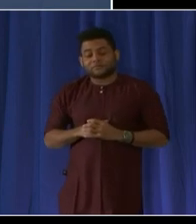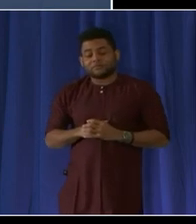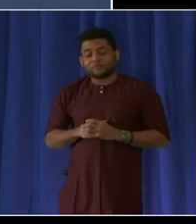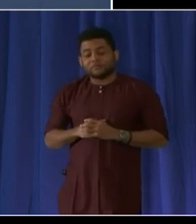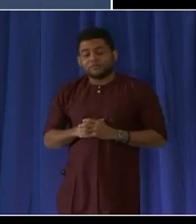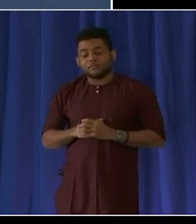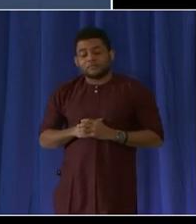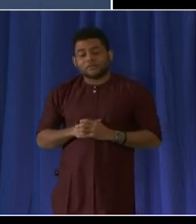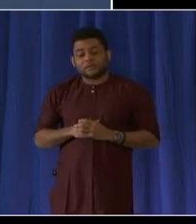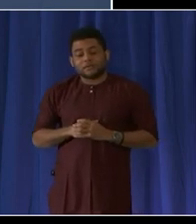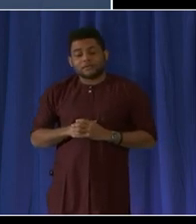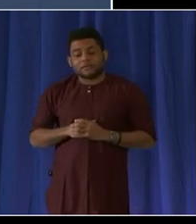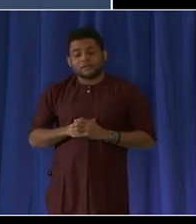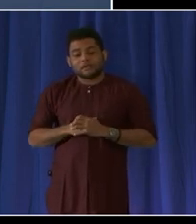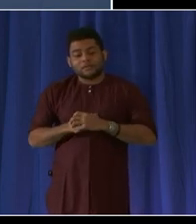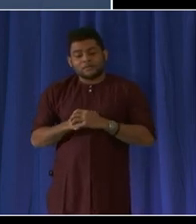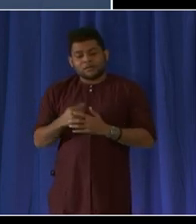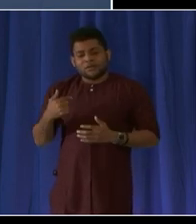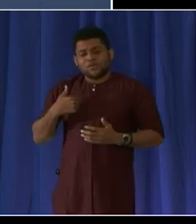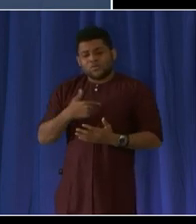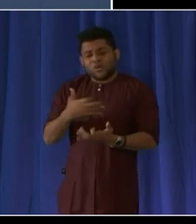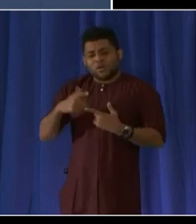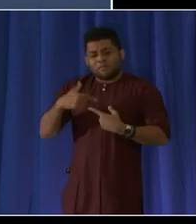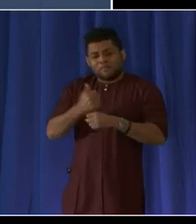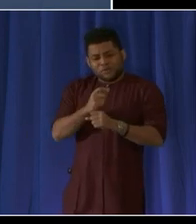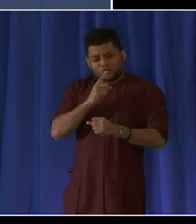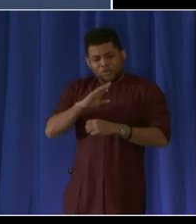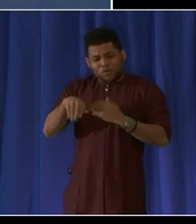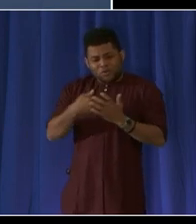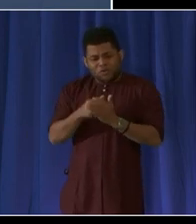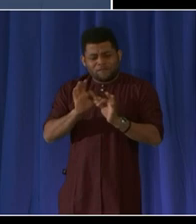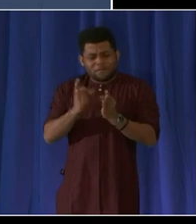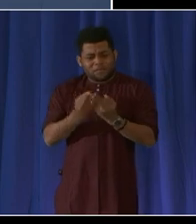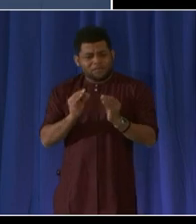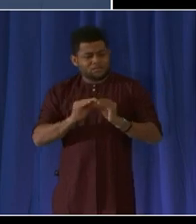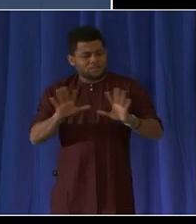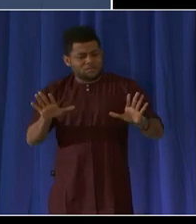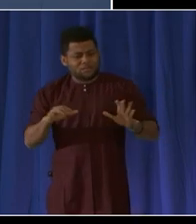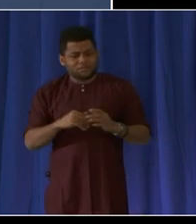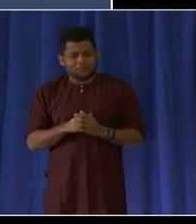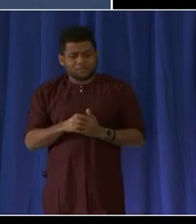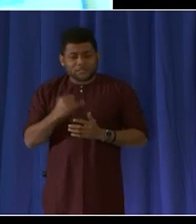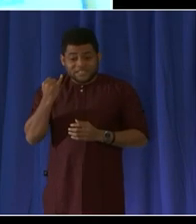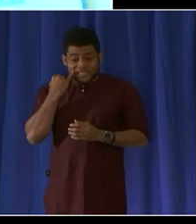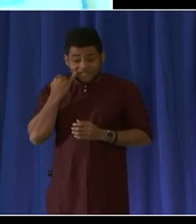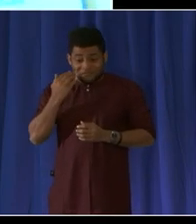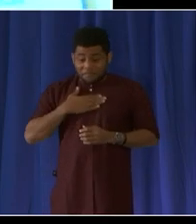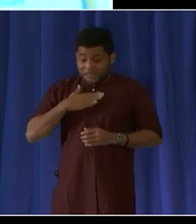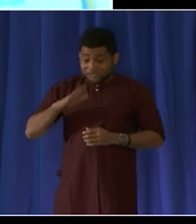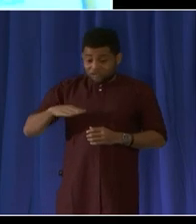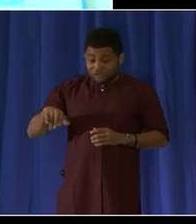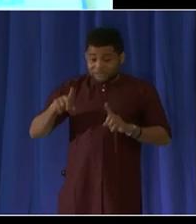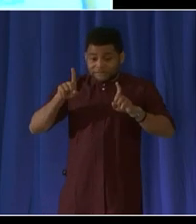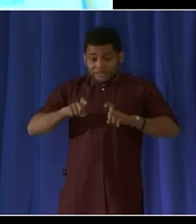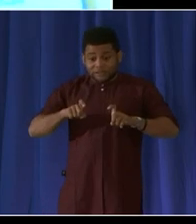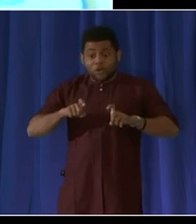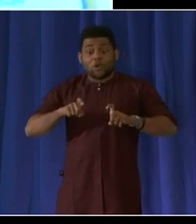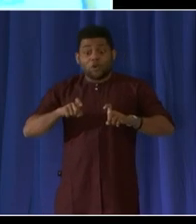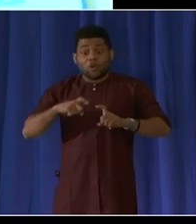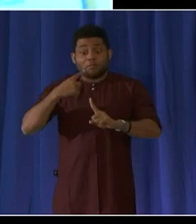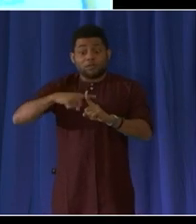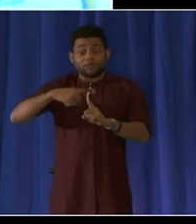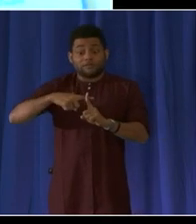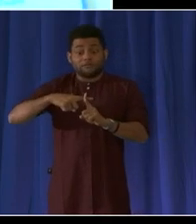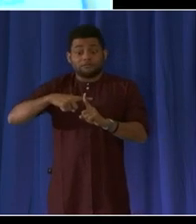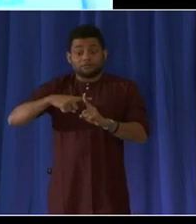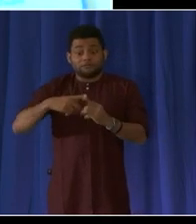One of the questions I want to be sure families are clear on is, what do I do if my child tests positive? So